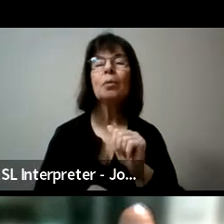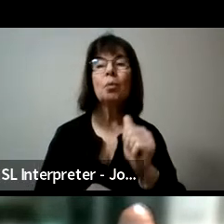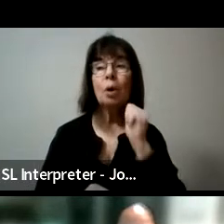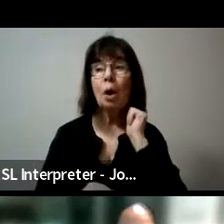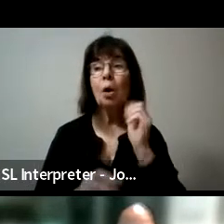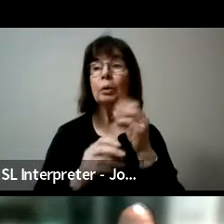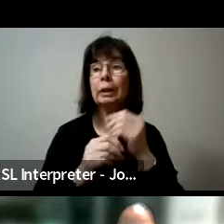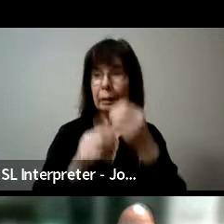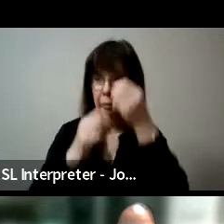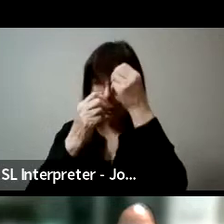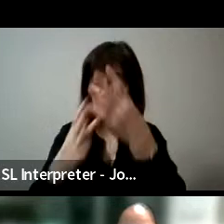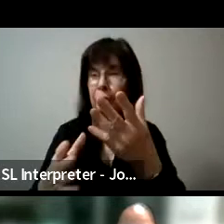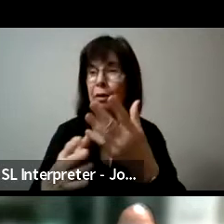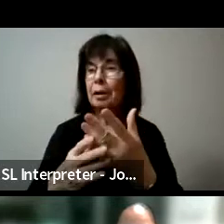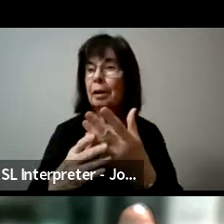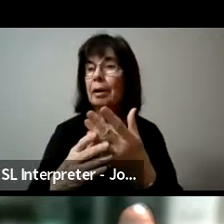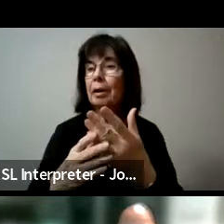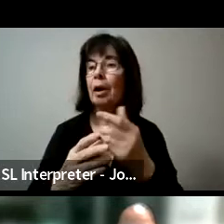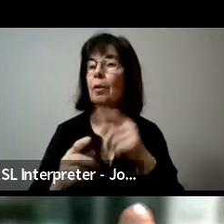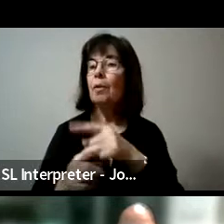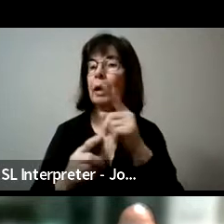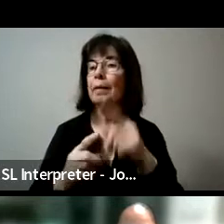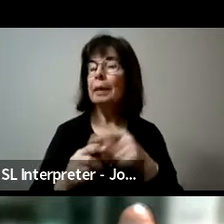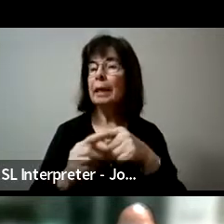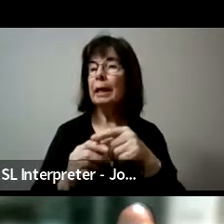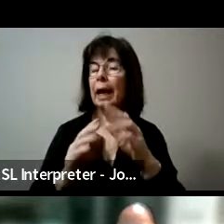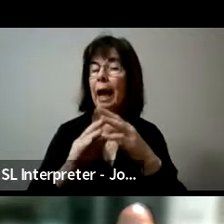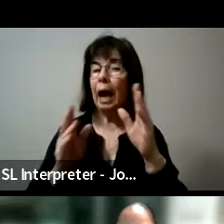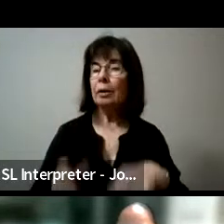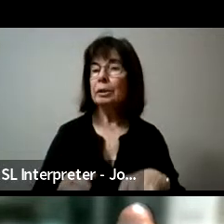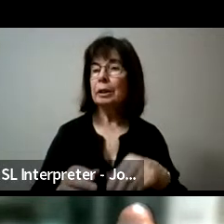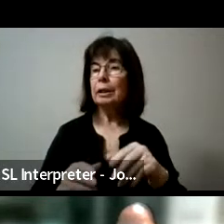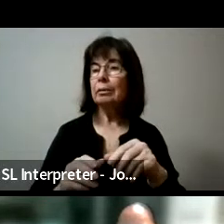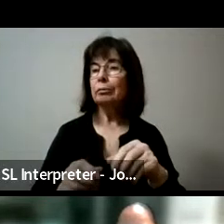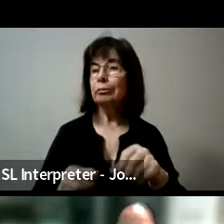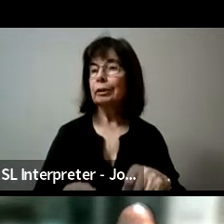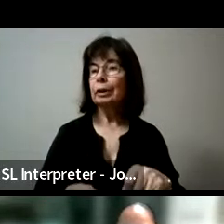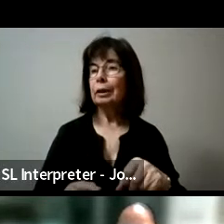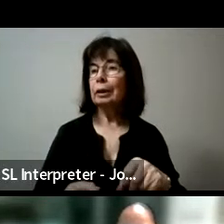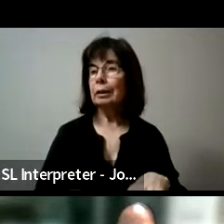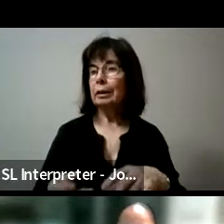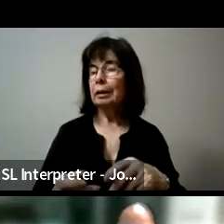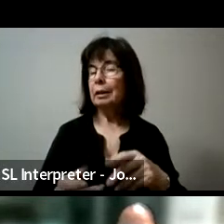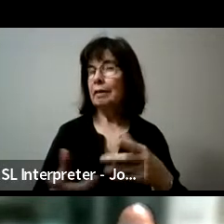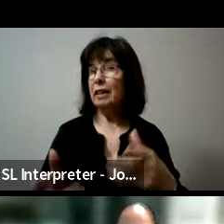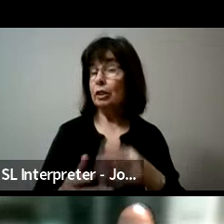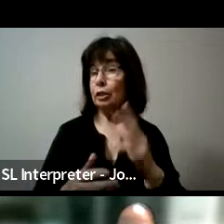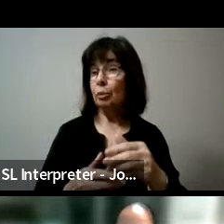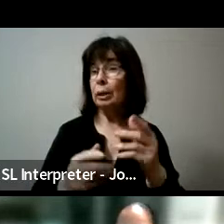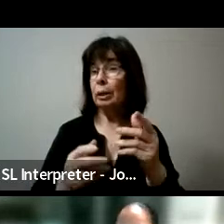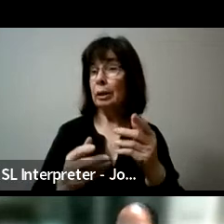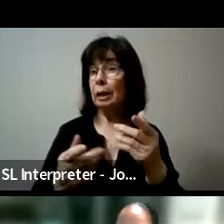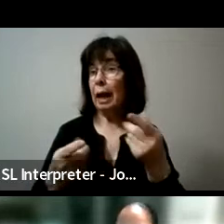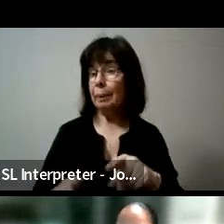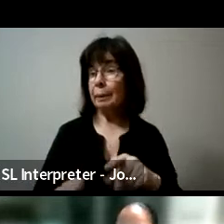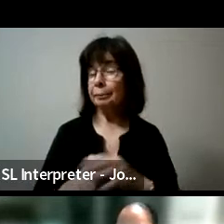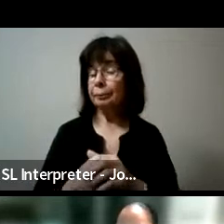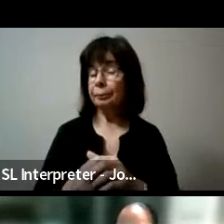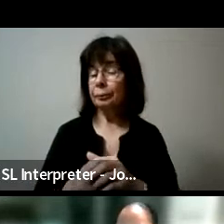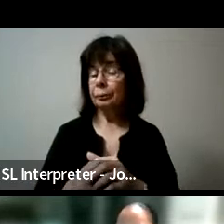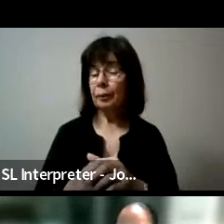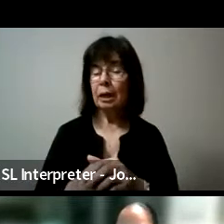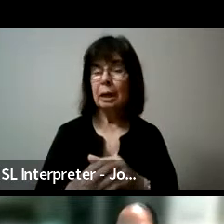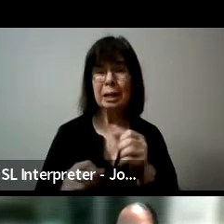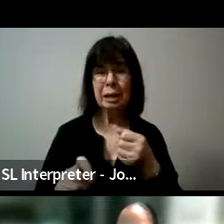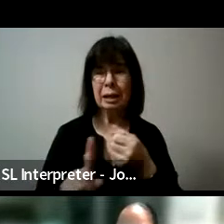to the housing moratorium expiration and or other unforeseen reasons? These policies are only impacting communities of color who